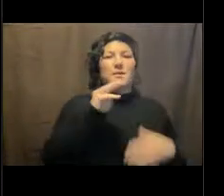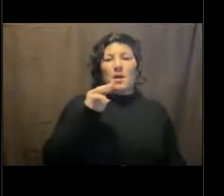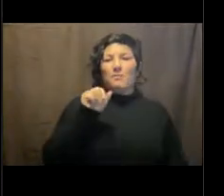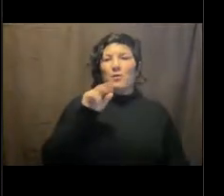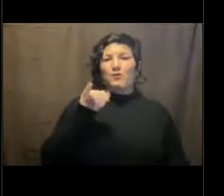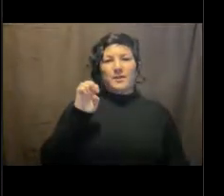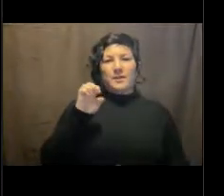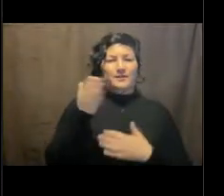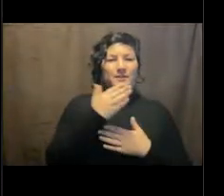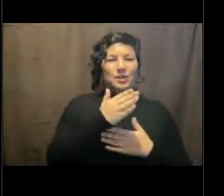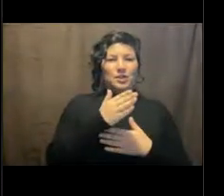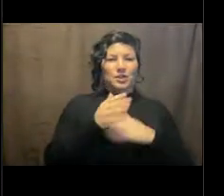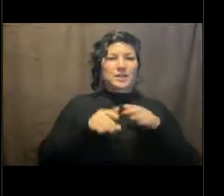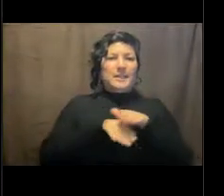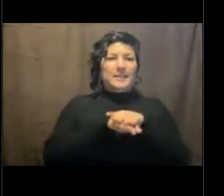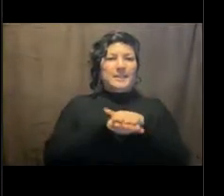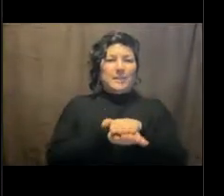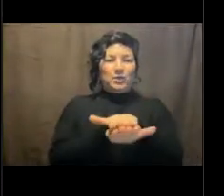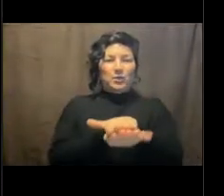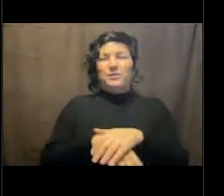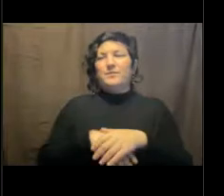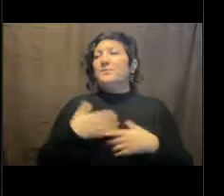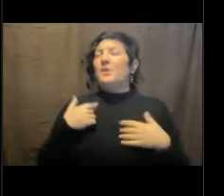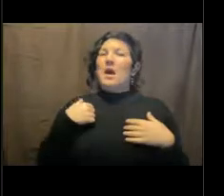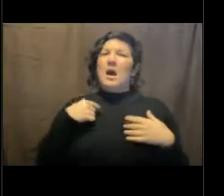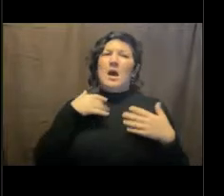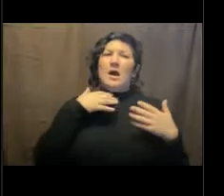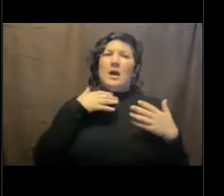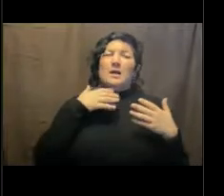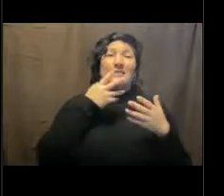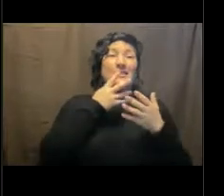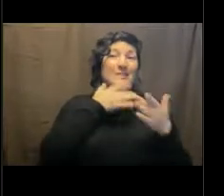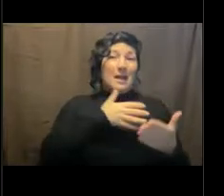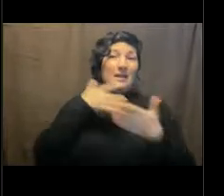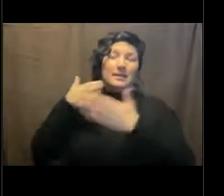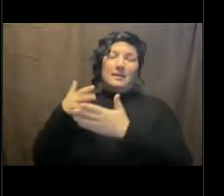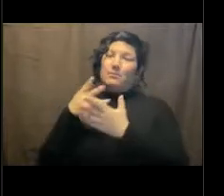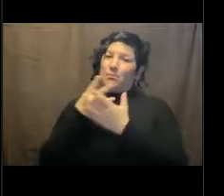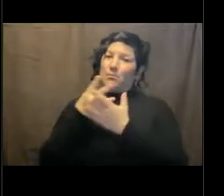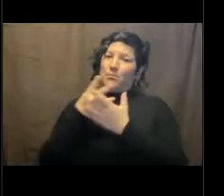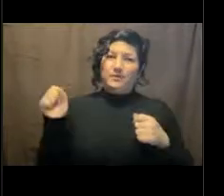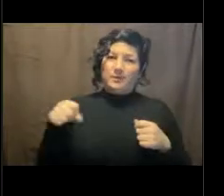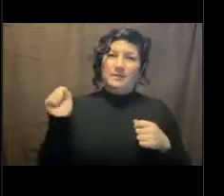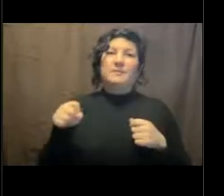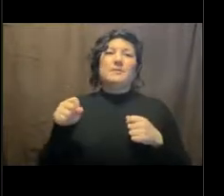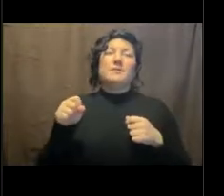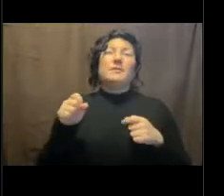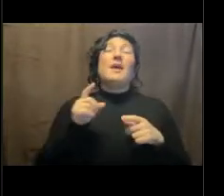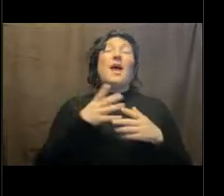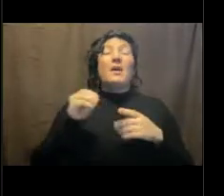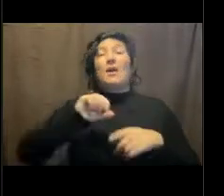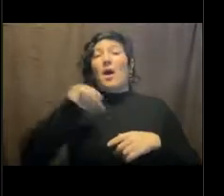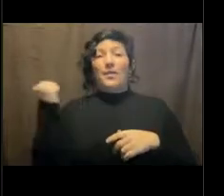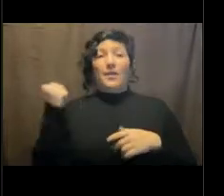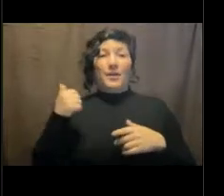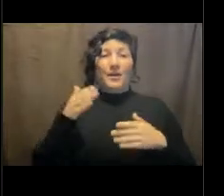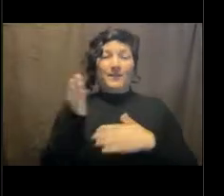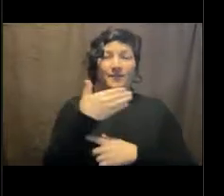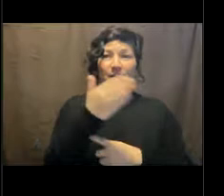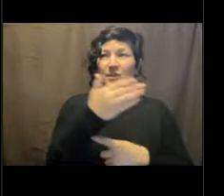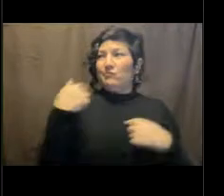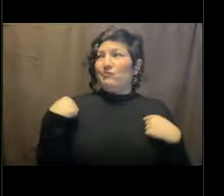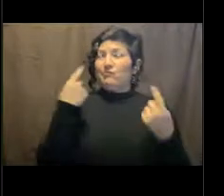these. I've studied sea turtles a large part of my career, but I also have been studying various types of fish species over the last 10